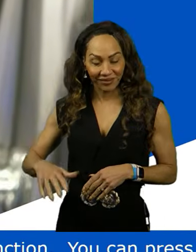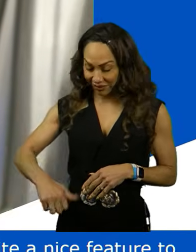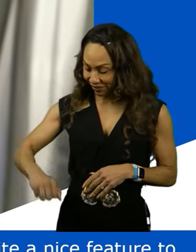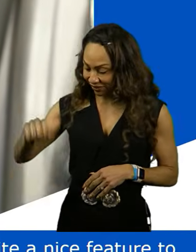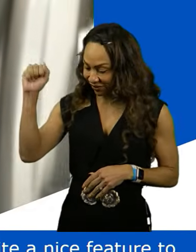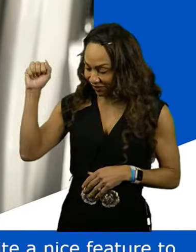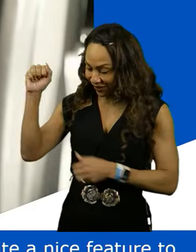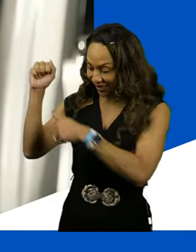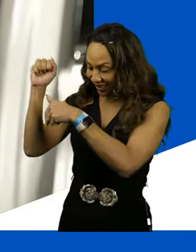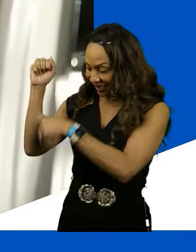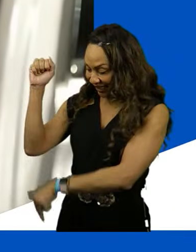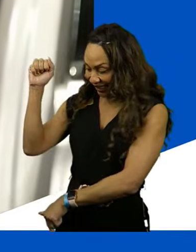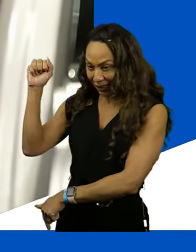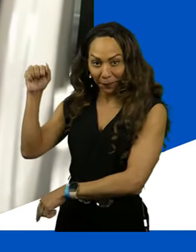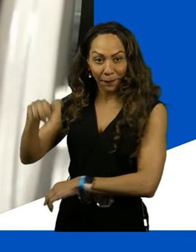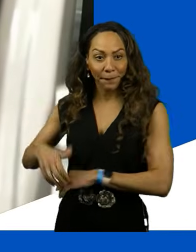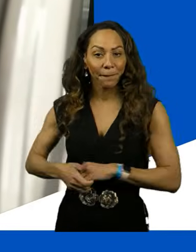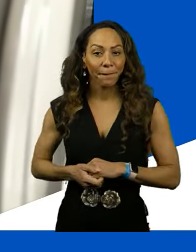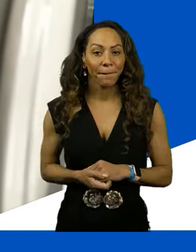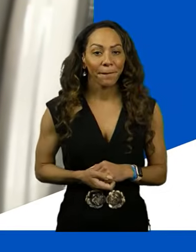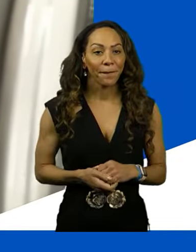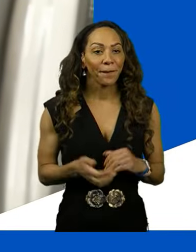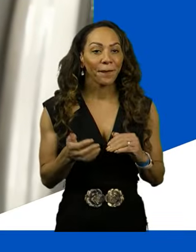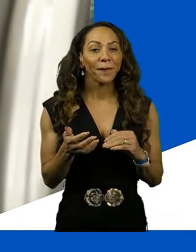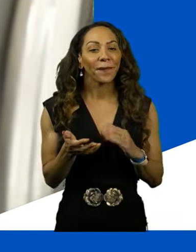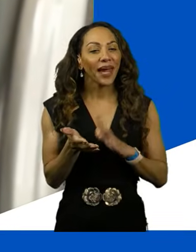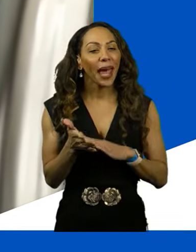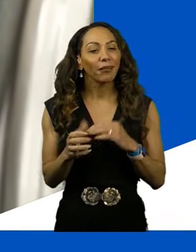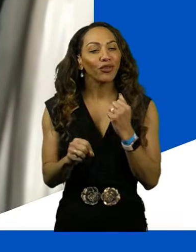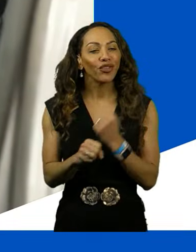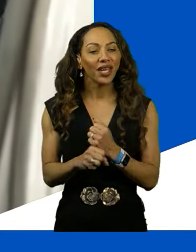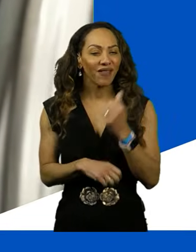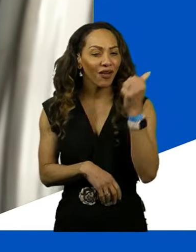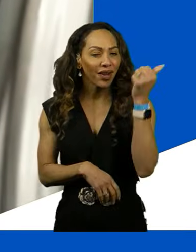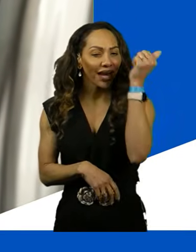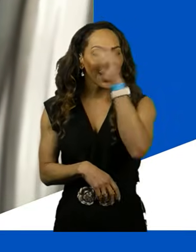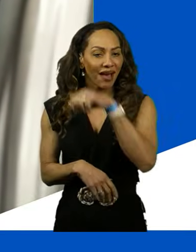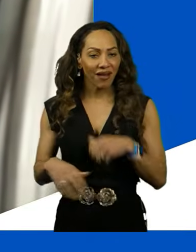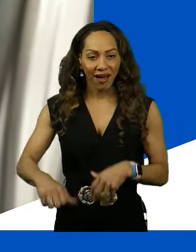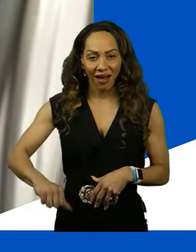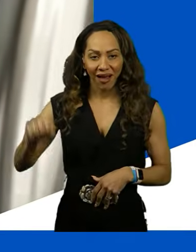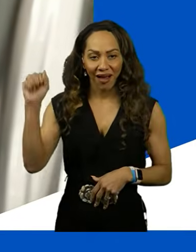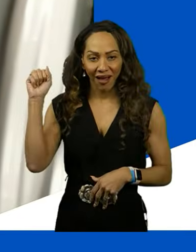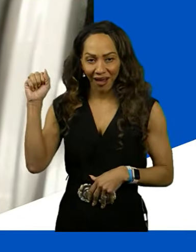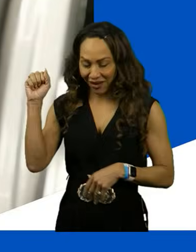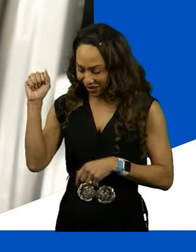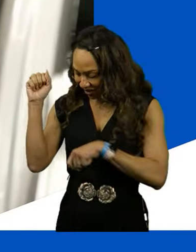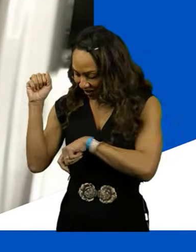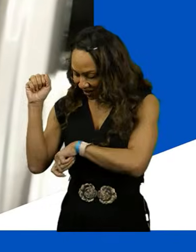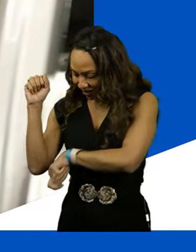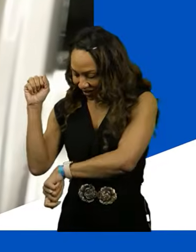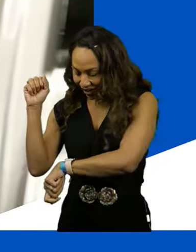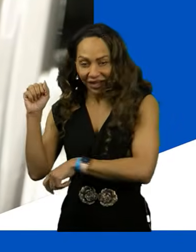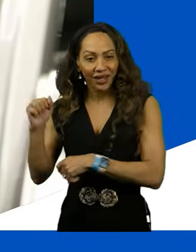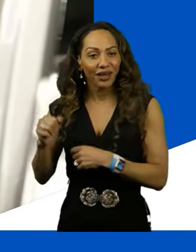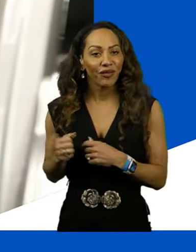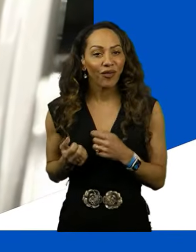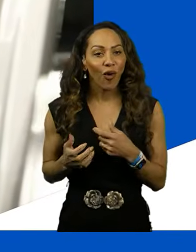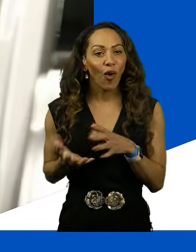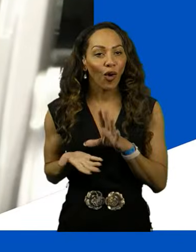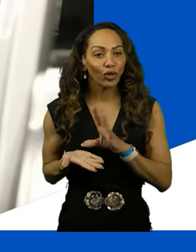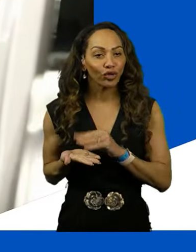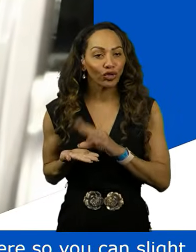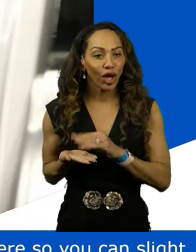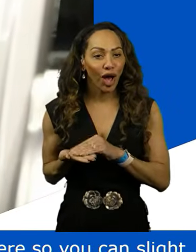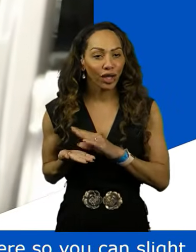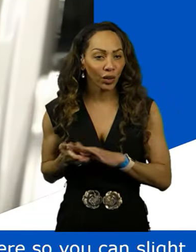MG has cleverly put the wireless smartphone charger here, so you can simply slide your phone in there and it charges